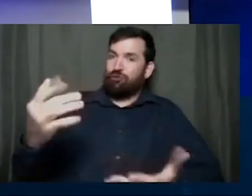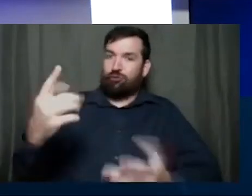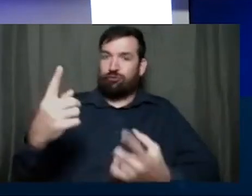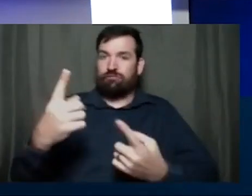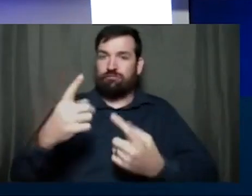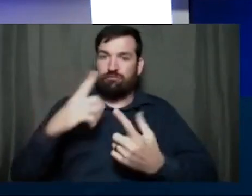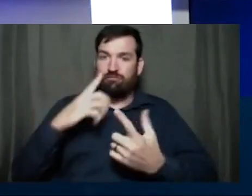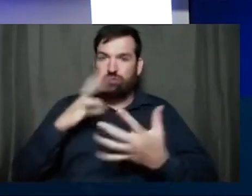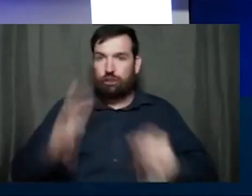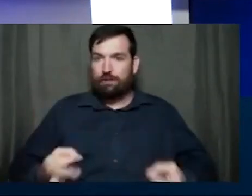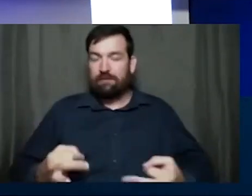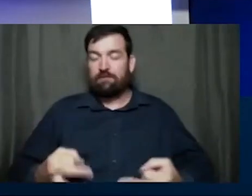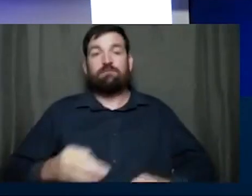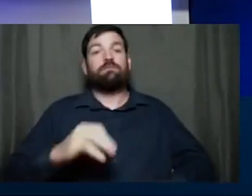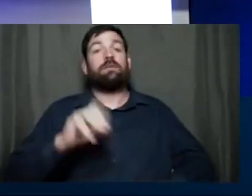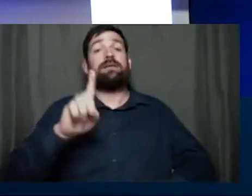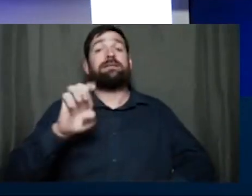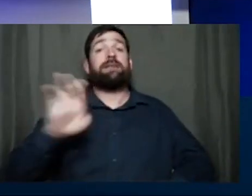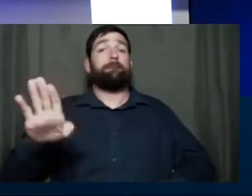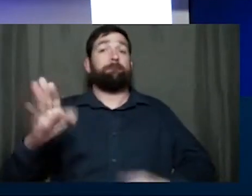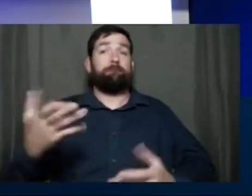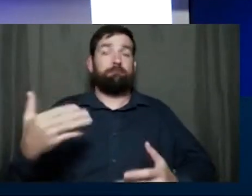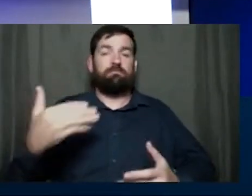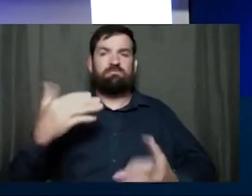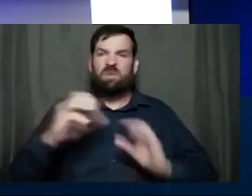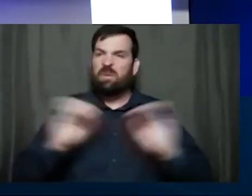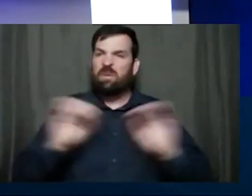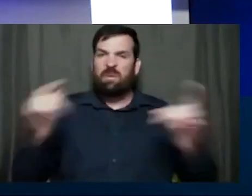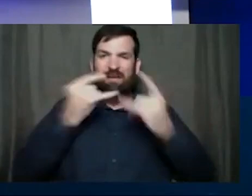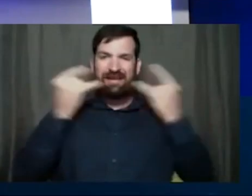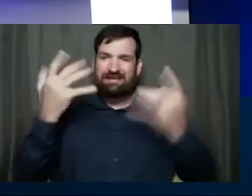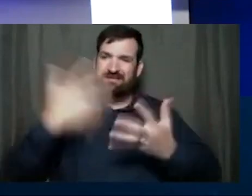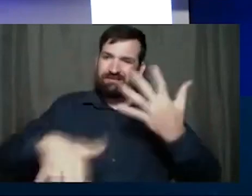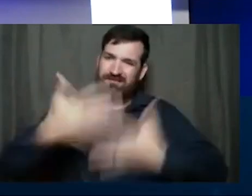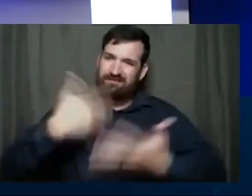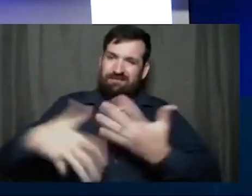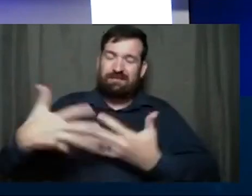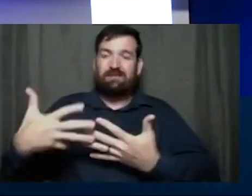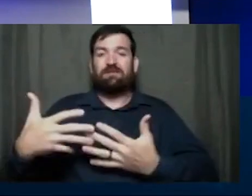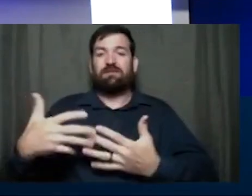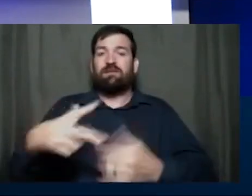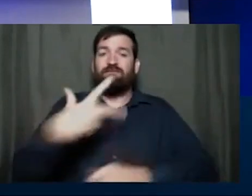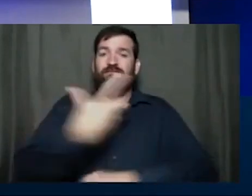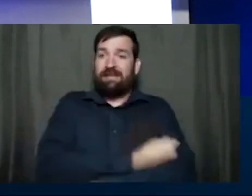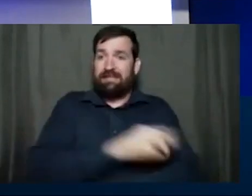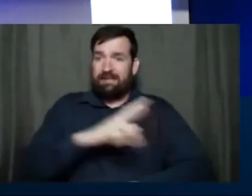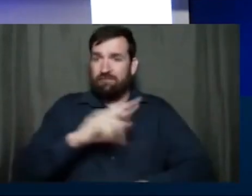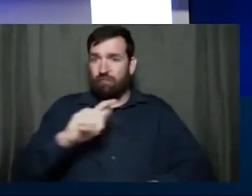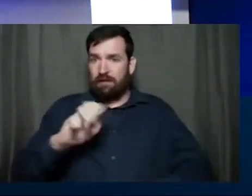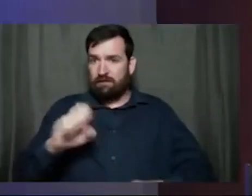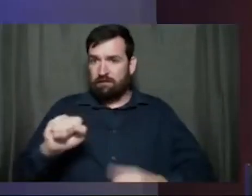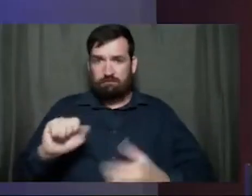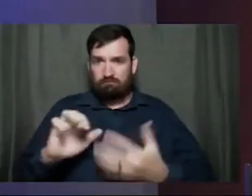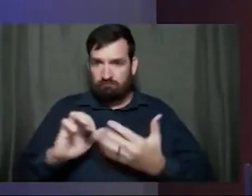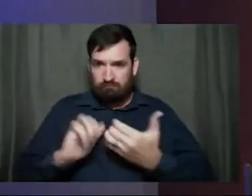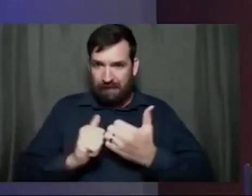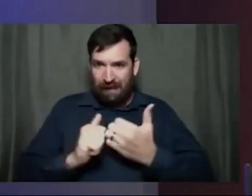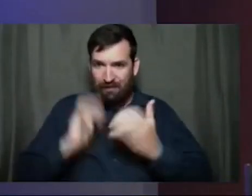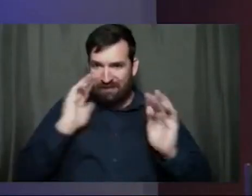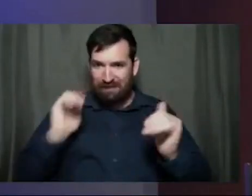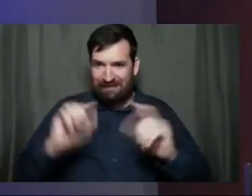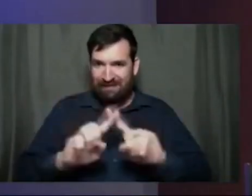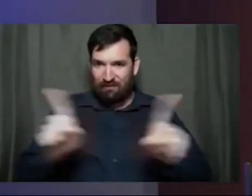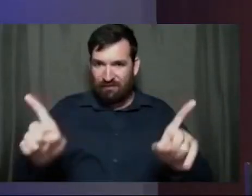Dr. Schmidtke. No masks, people gathering indoors, and vaccination rates at what they are. How could we expect anything different? Fair to